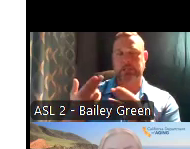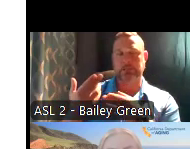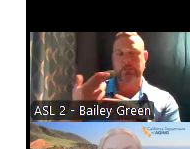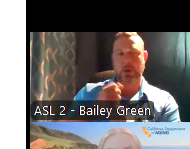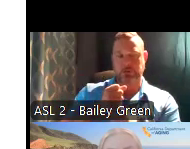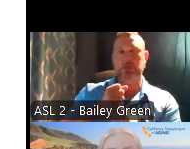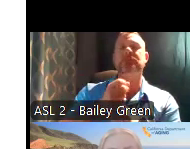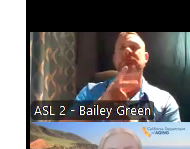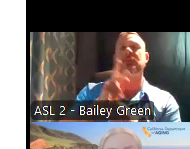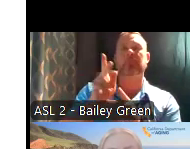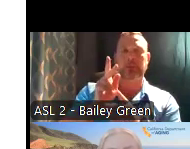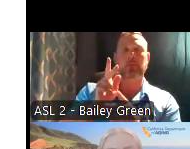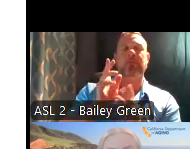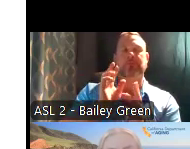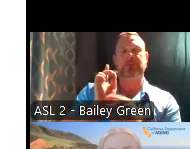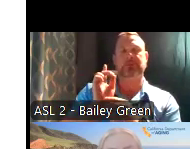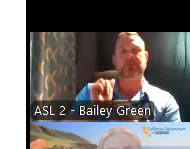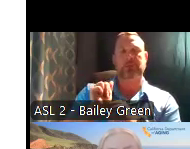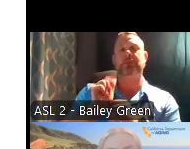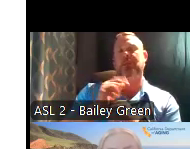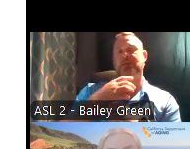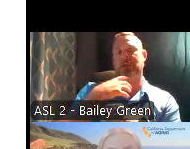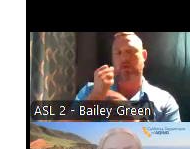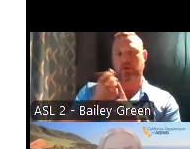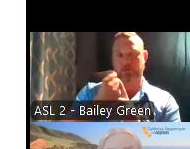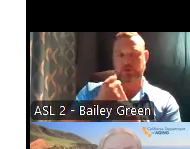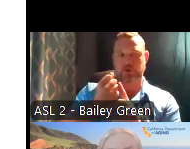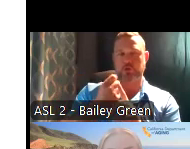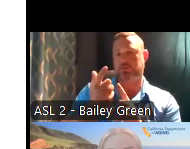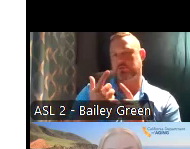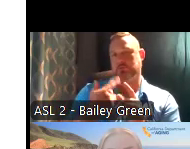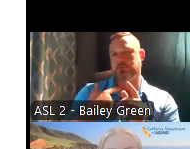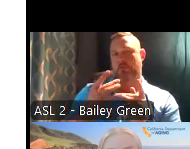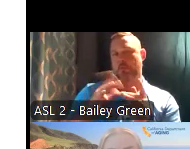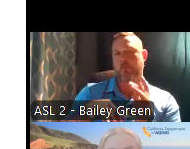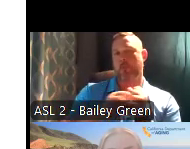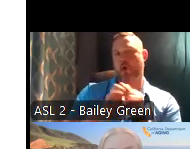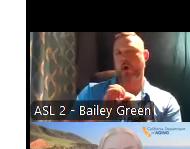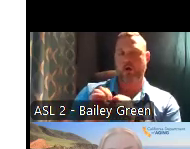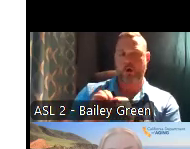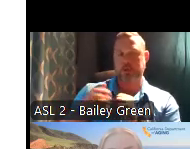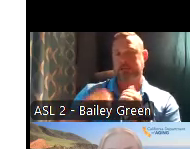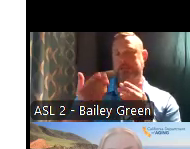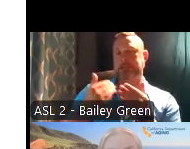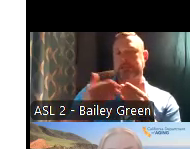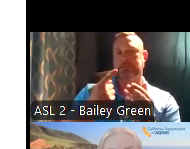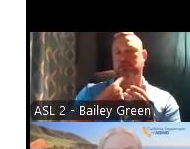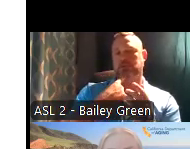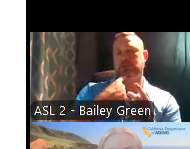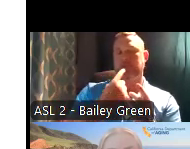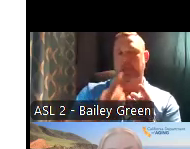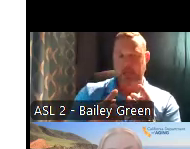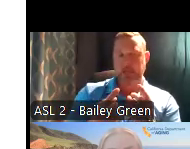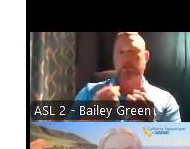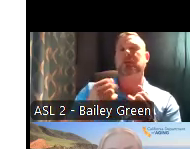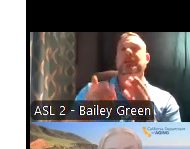of people with disabilities, is because elder abuse has become so catchy. It's so marketable. It's so easy to say. It's